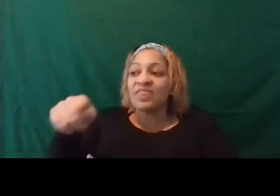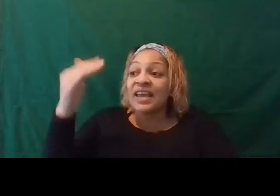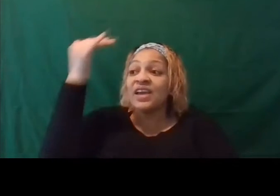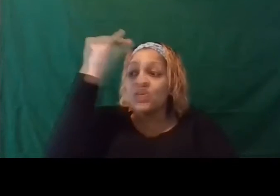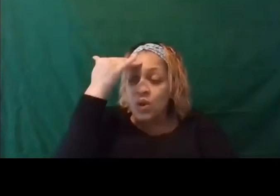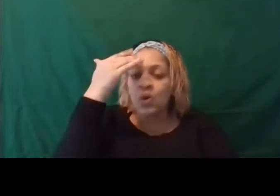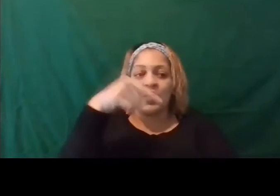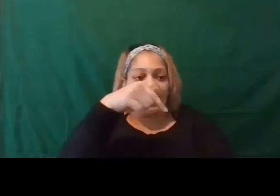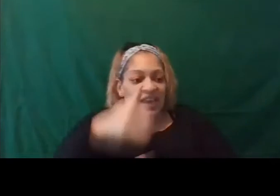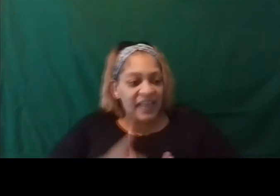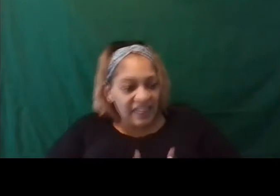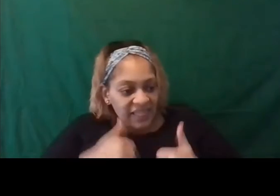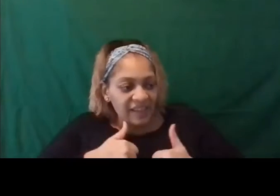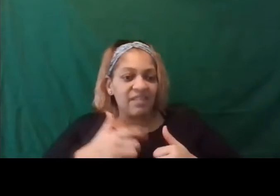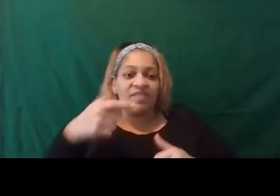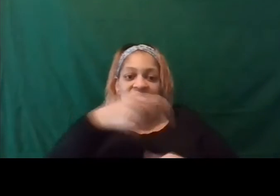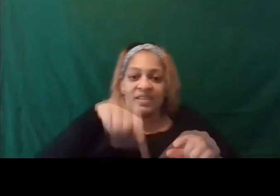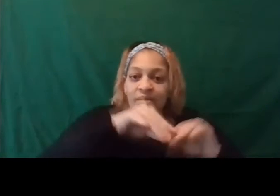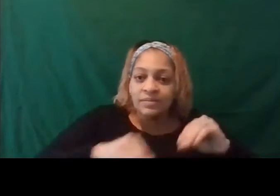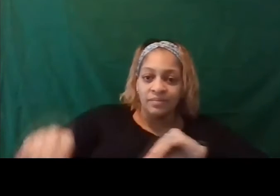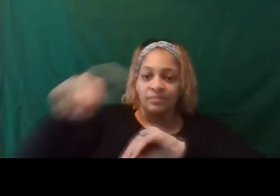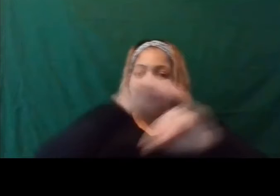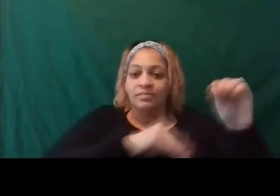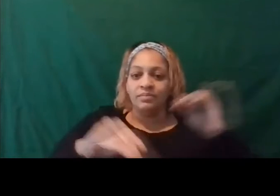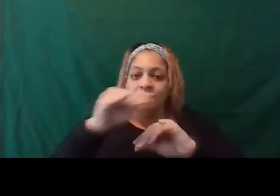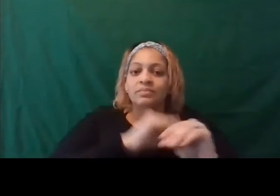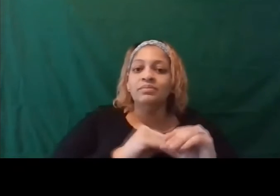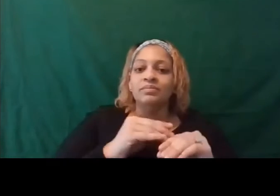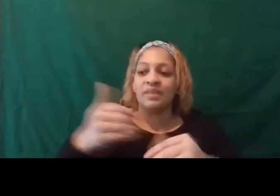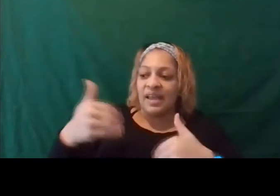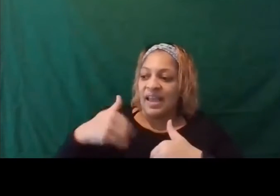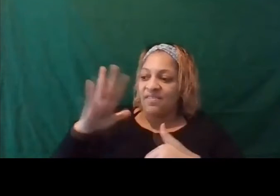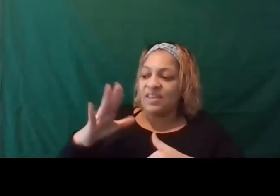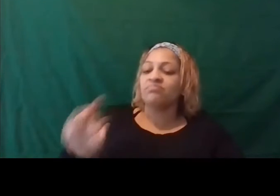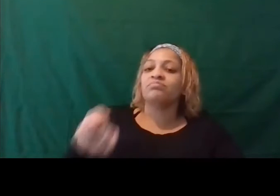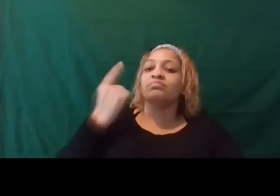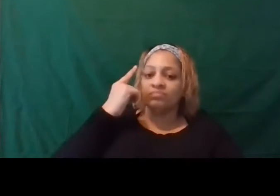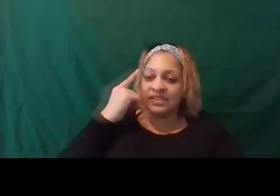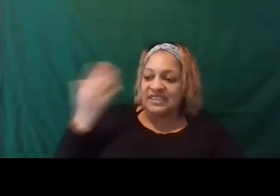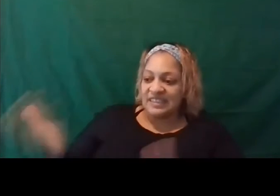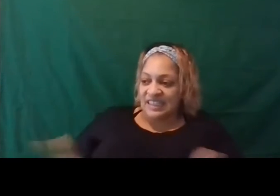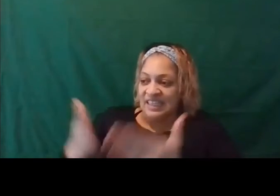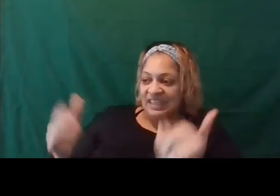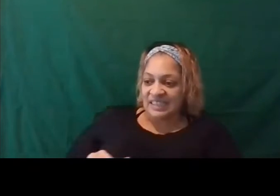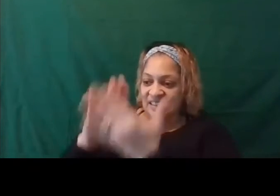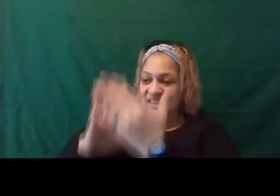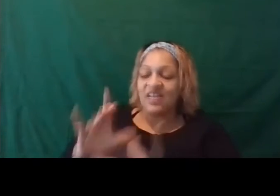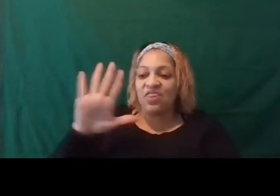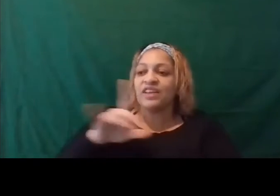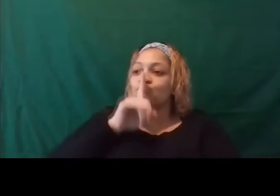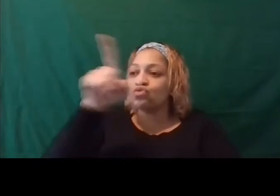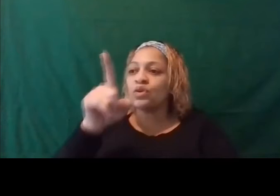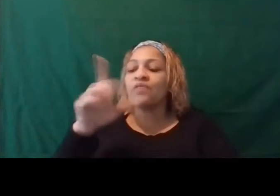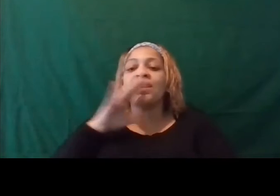live and they move and have their being in this truth, in this completeness and this wholeness. And like a